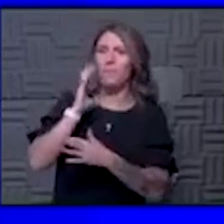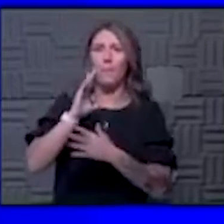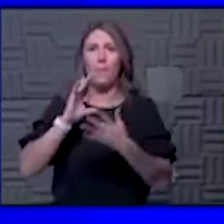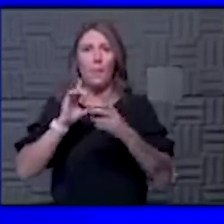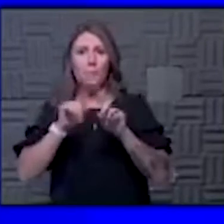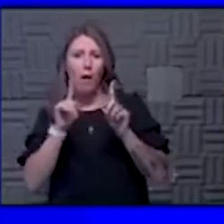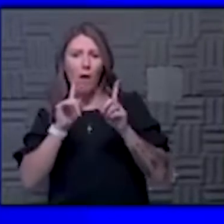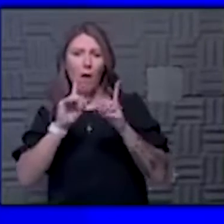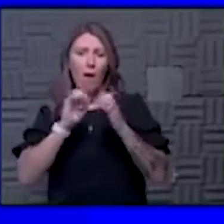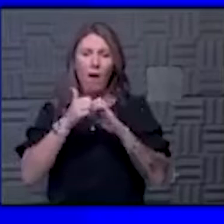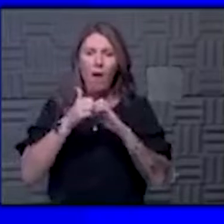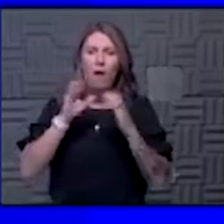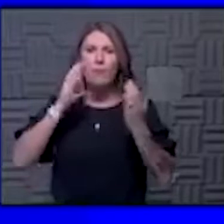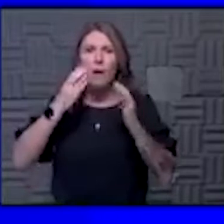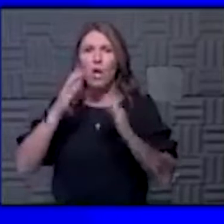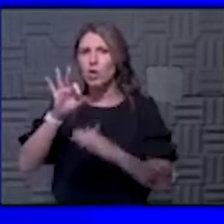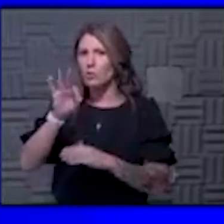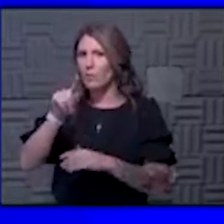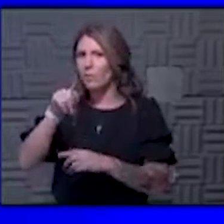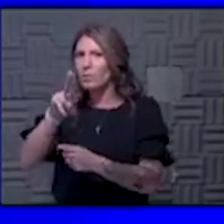compare to influenza?